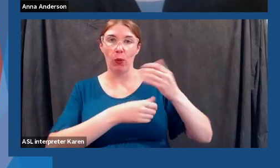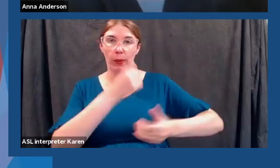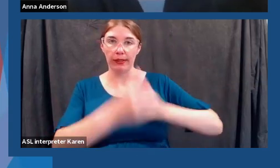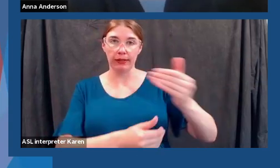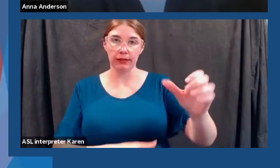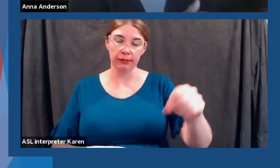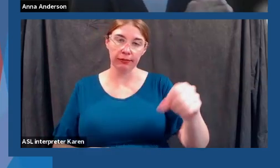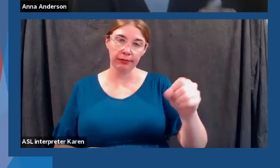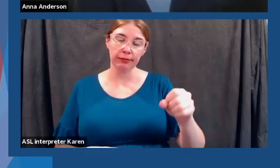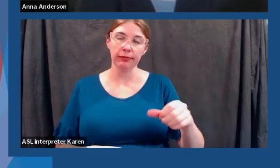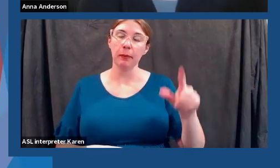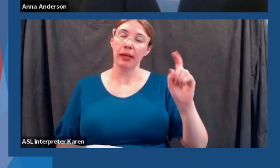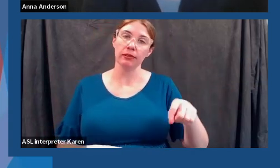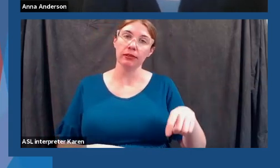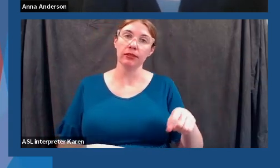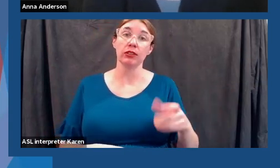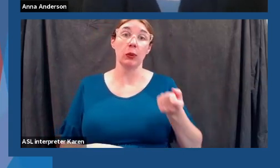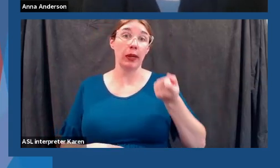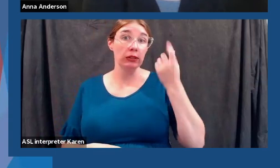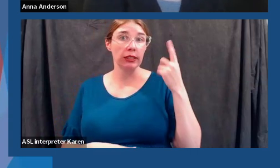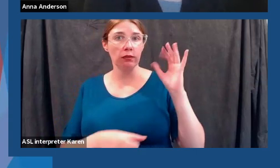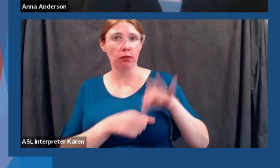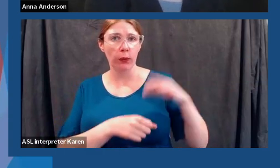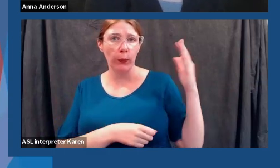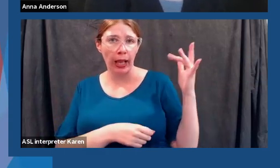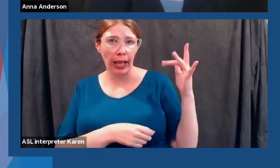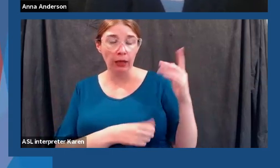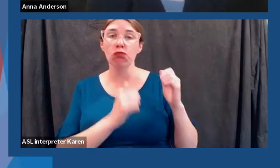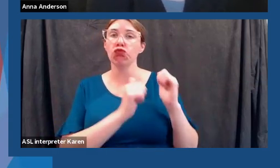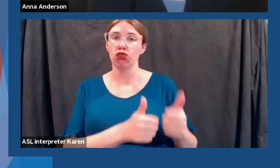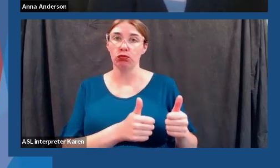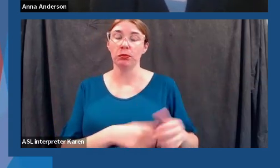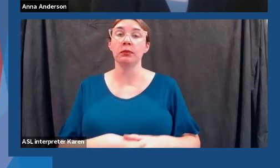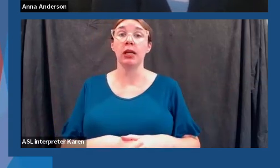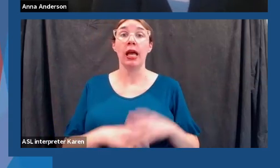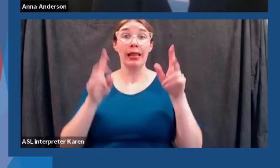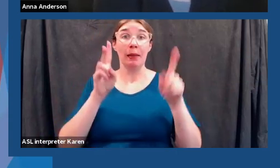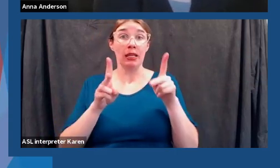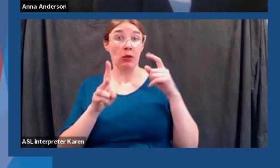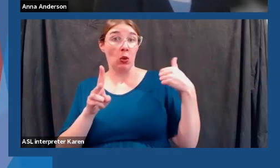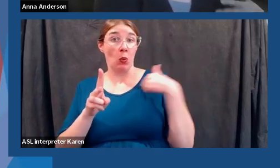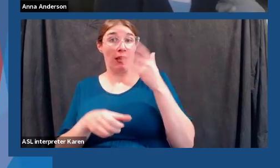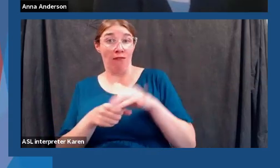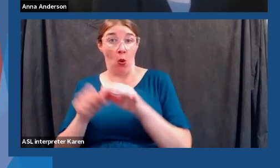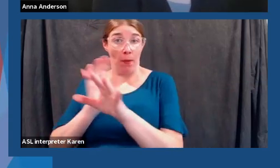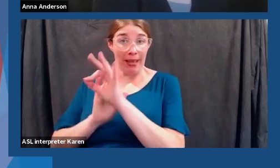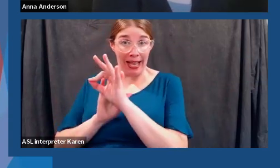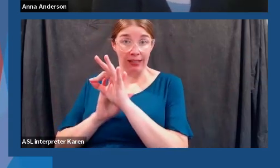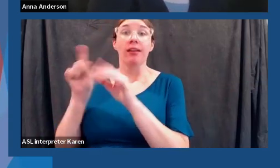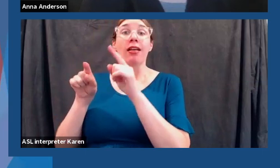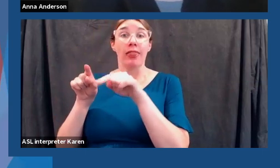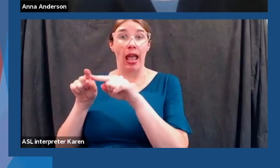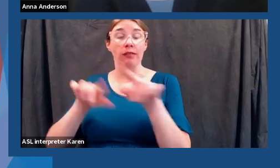vote and the people that we elect are now in charge of basically what